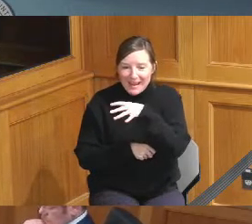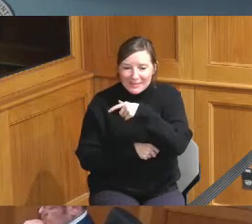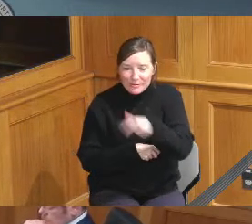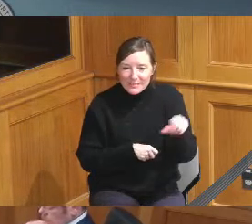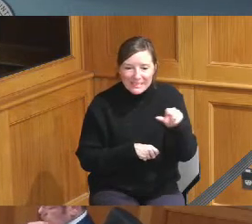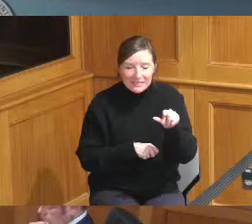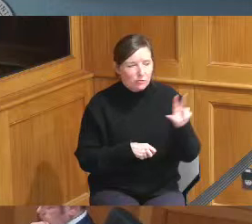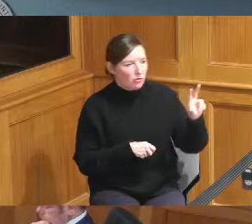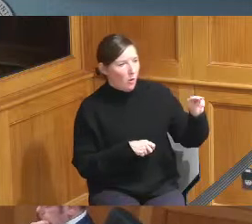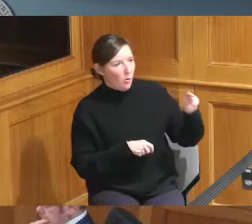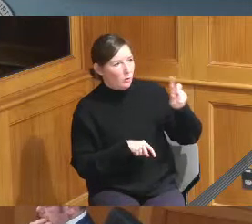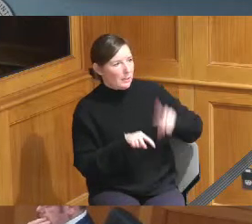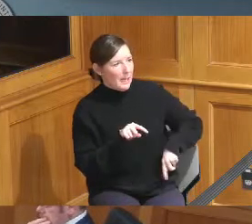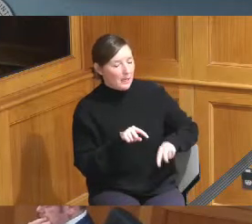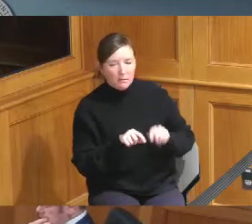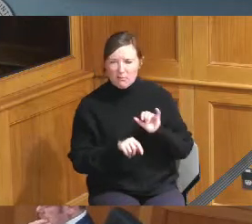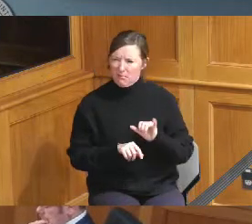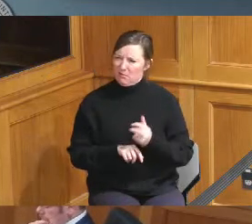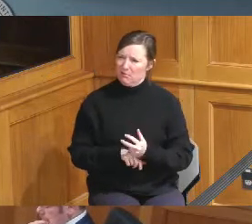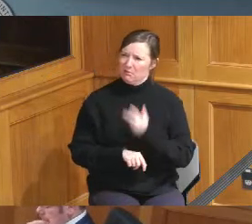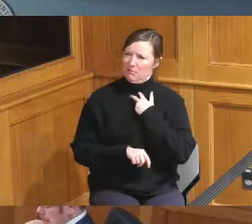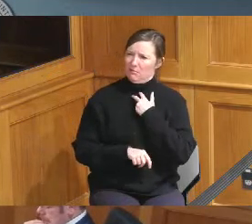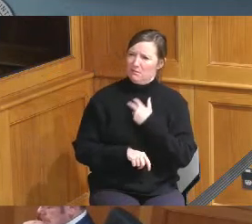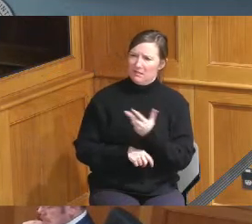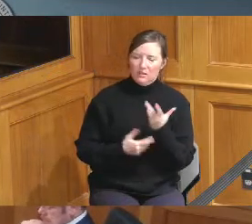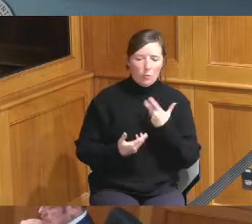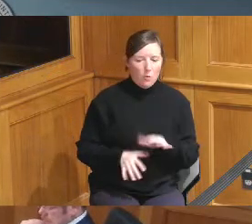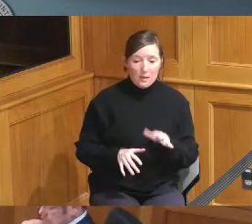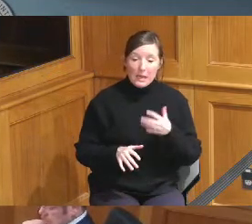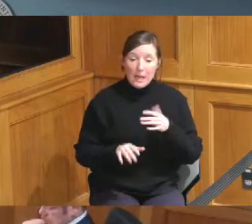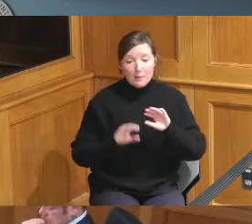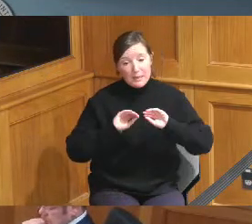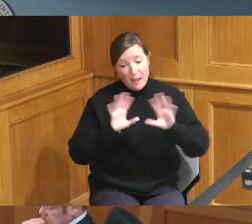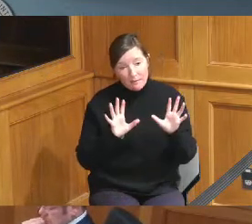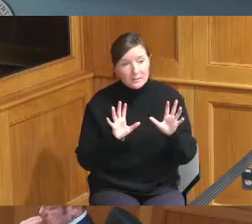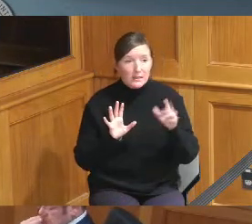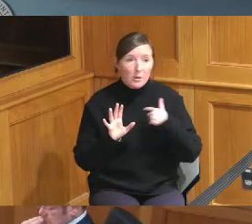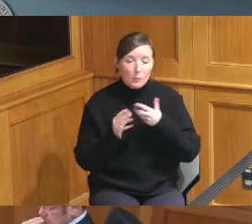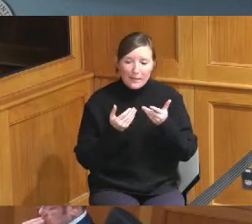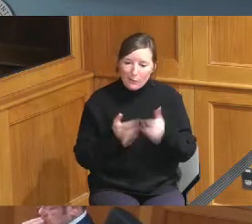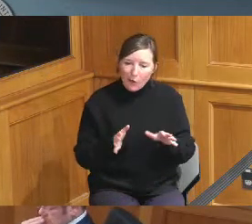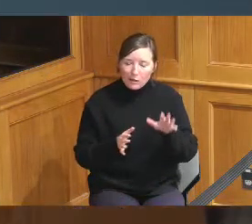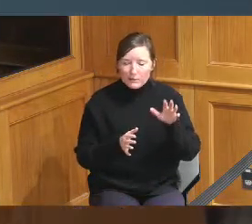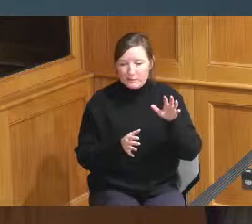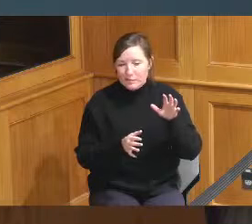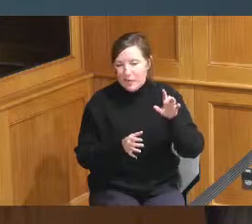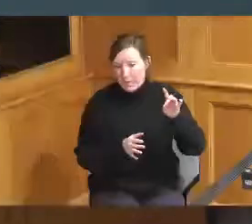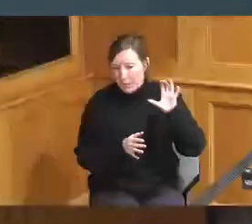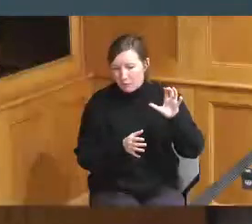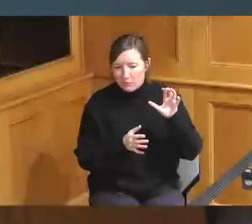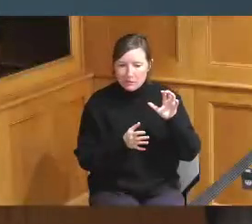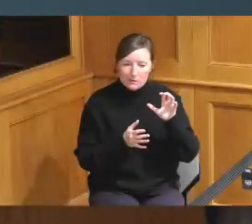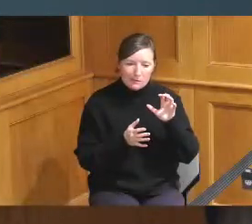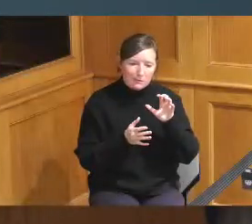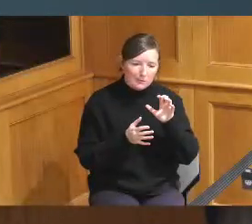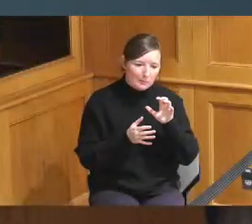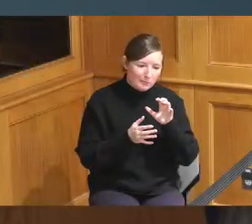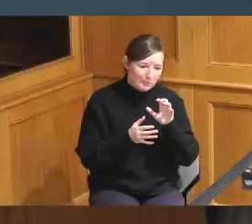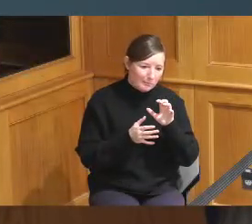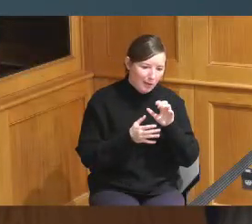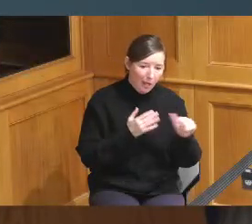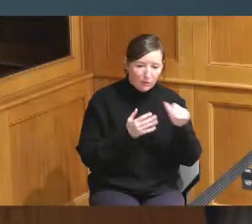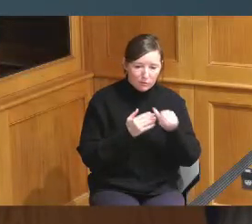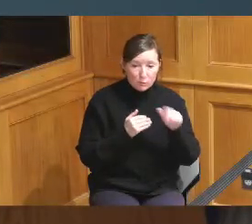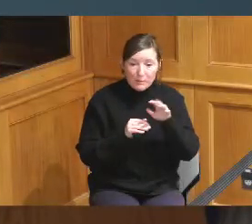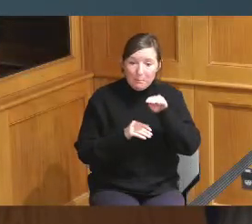obviously, I would like to have a hotel over there because I figured we lost 800 rooms, we paid $55 million. Let's put something